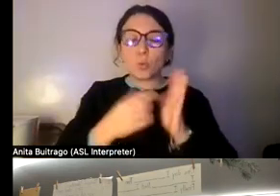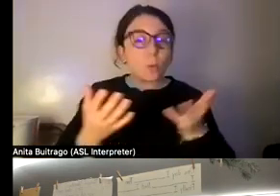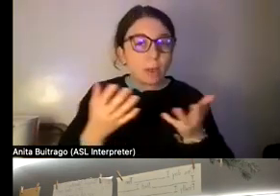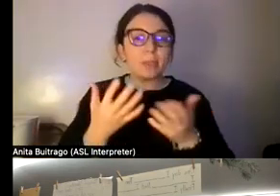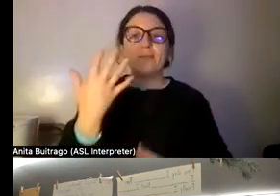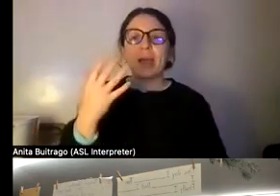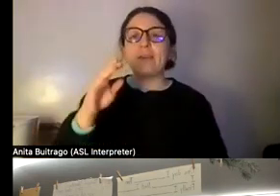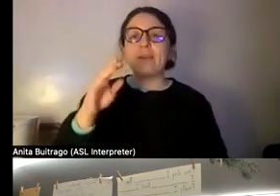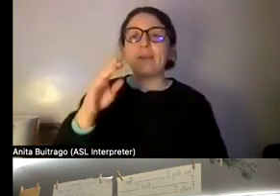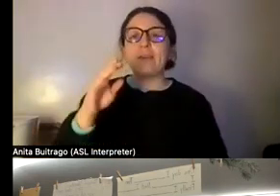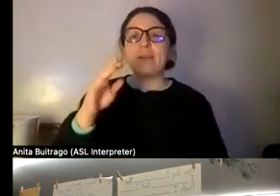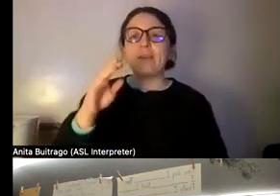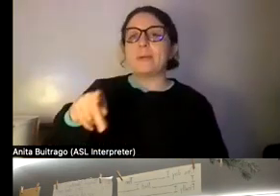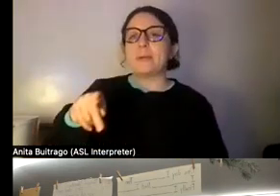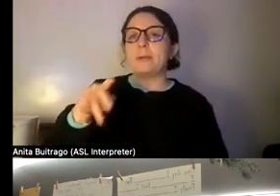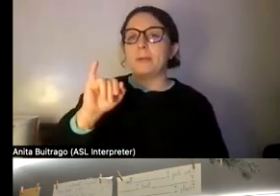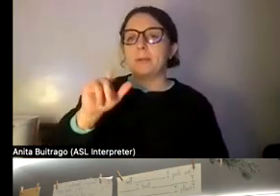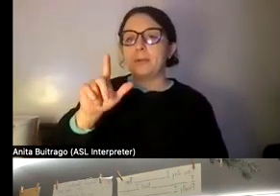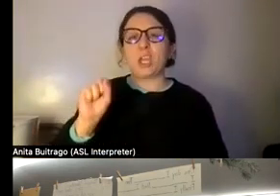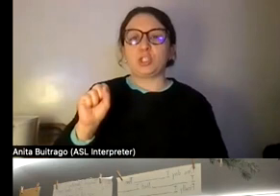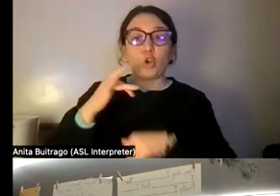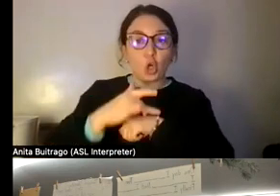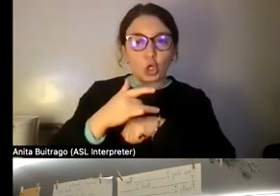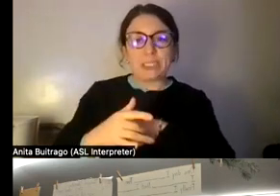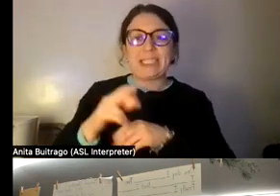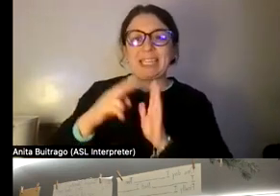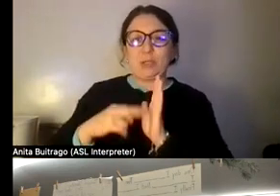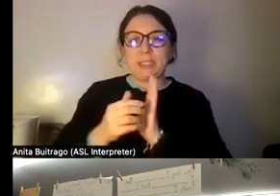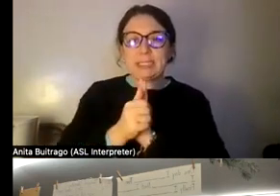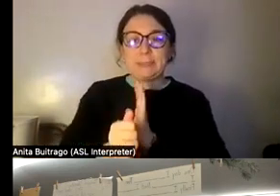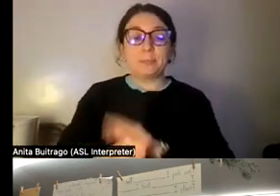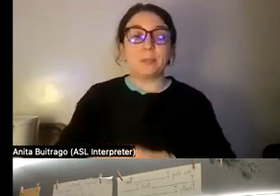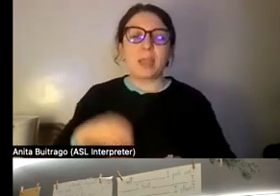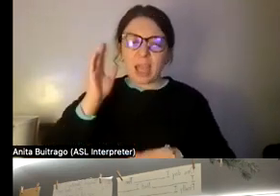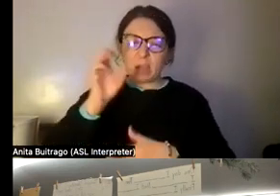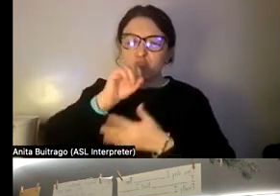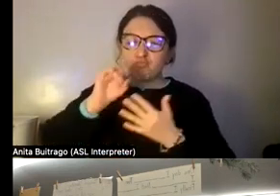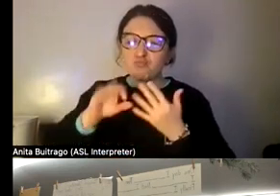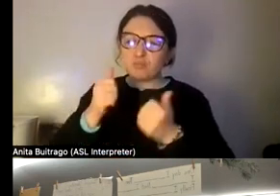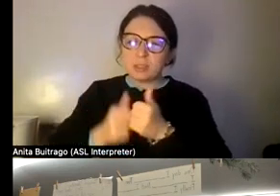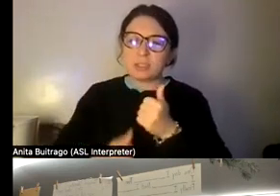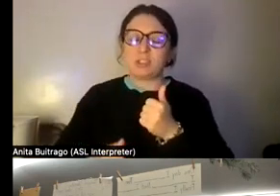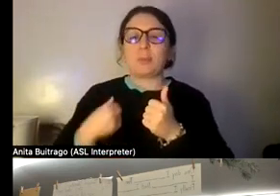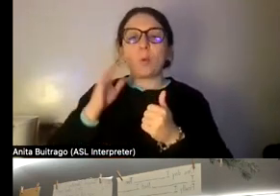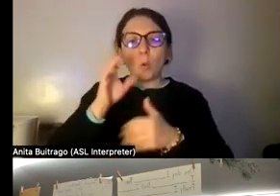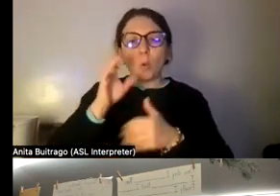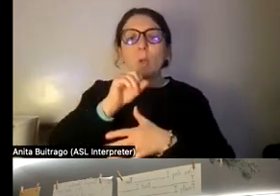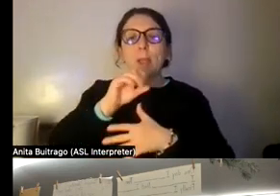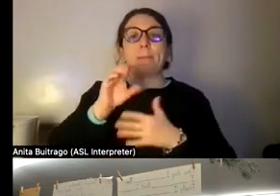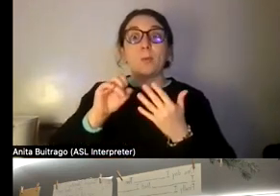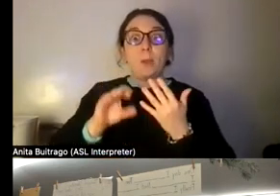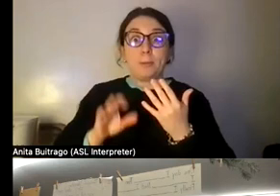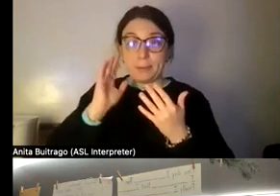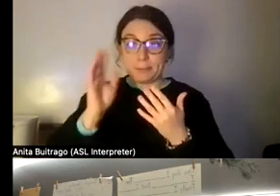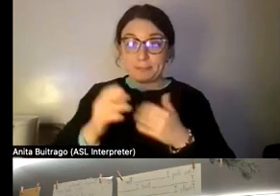pillars of the early literacy. So I'm going to go through each one of them. They're kind of down at the bottom, but we'll go through one by one. So the